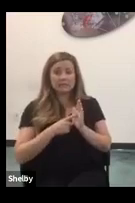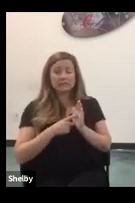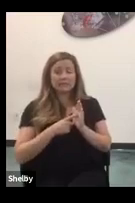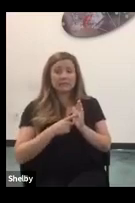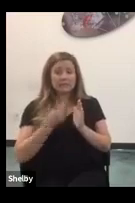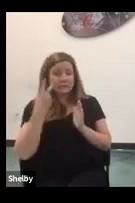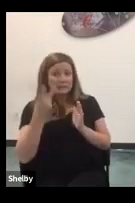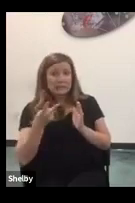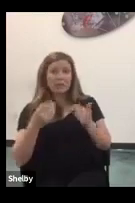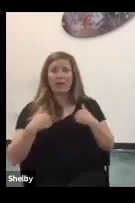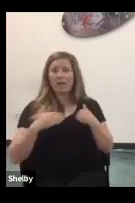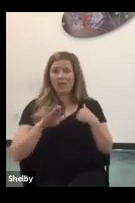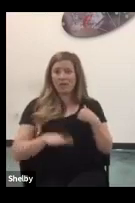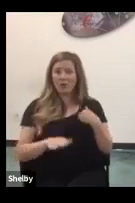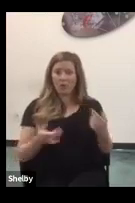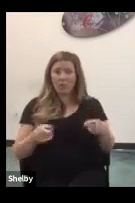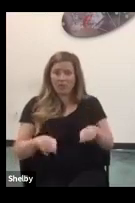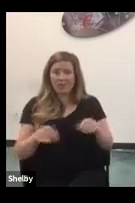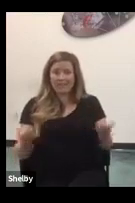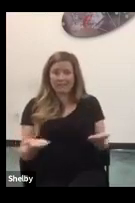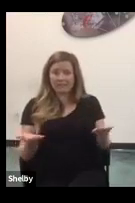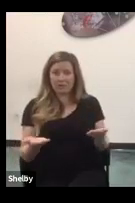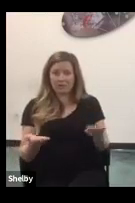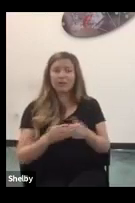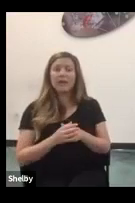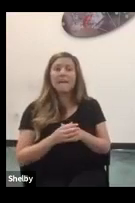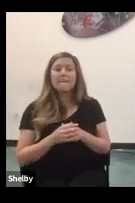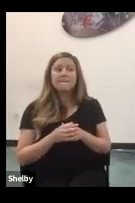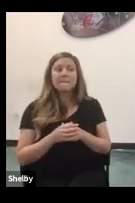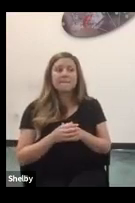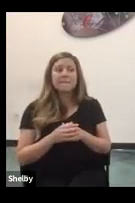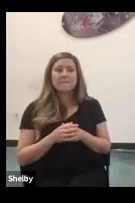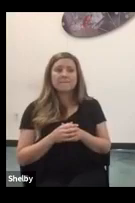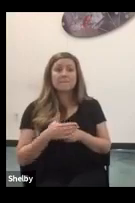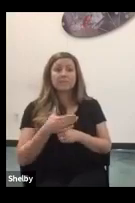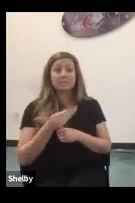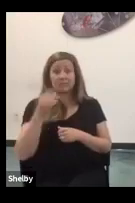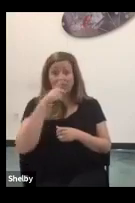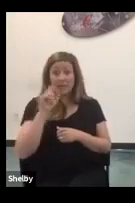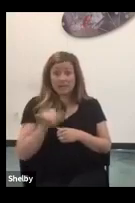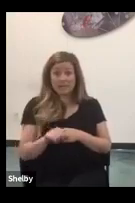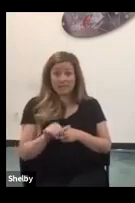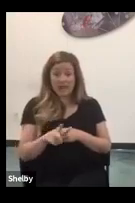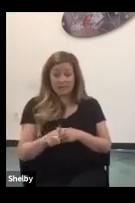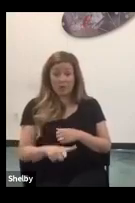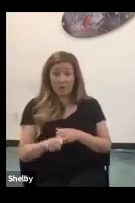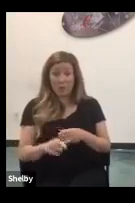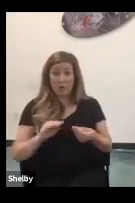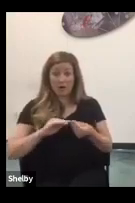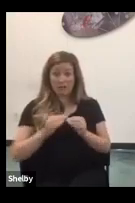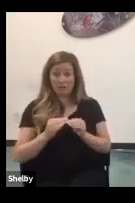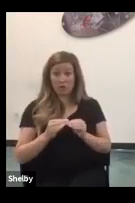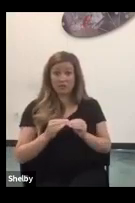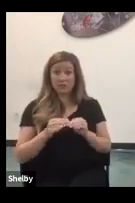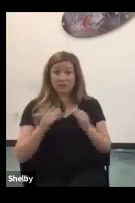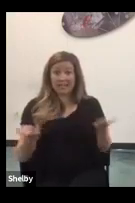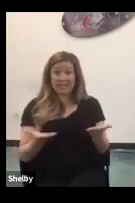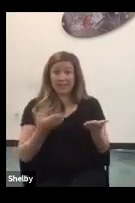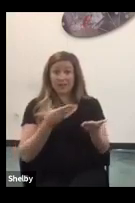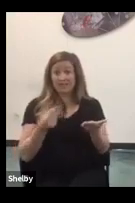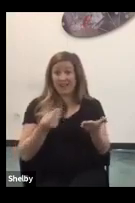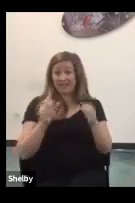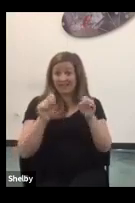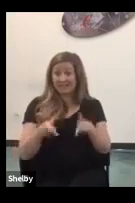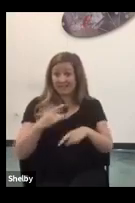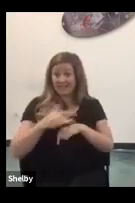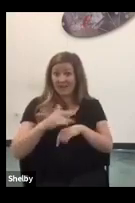low prevalence here. And given the low prevalence here and the imperfect tests that are available right